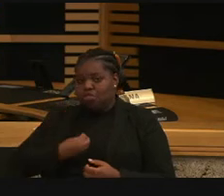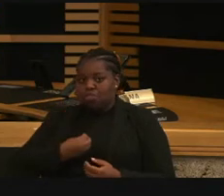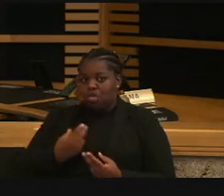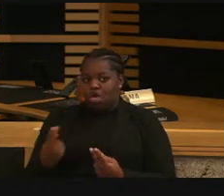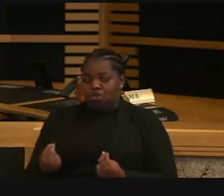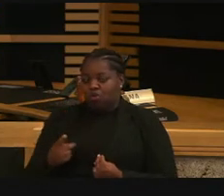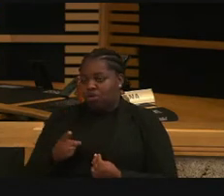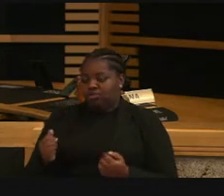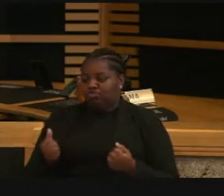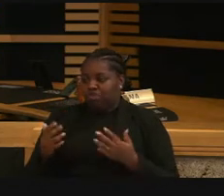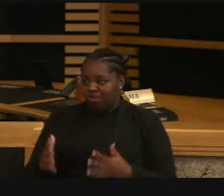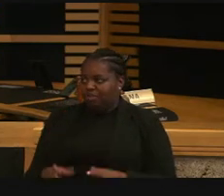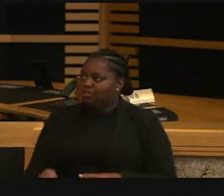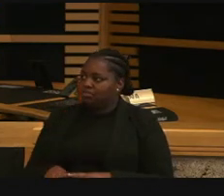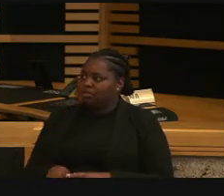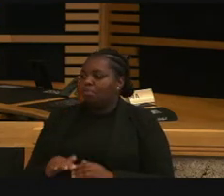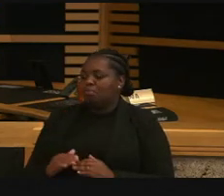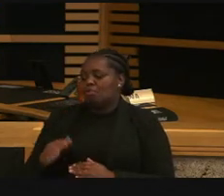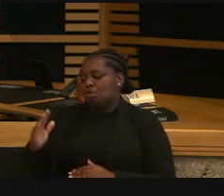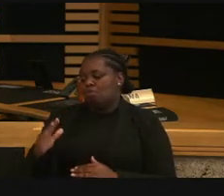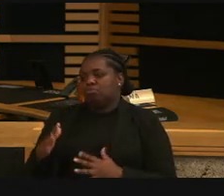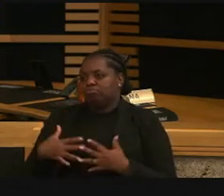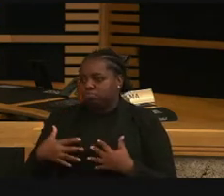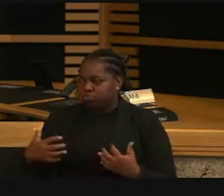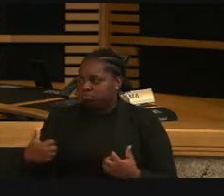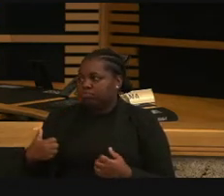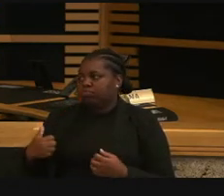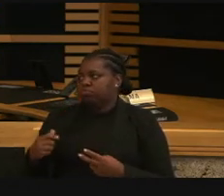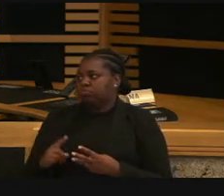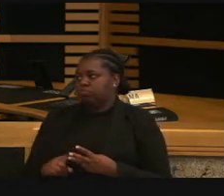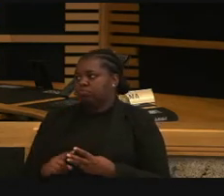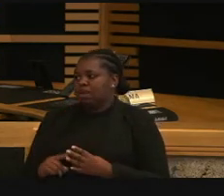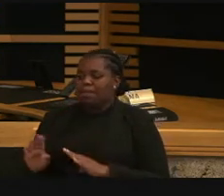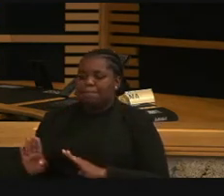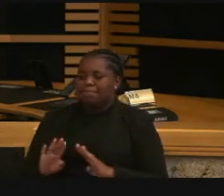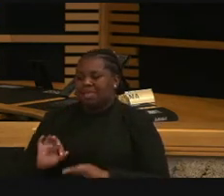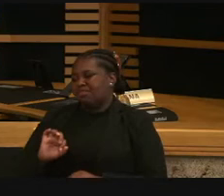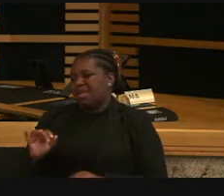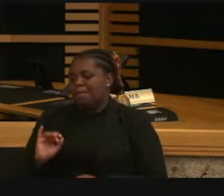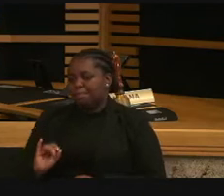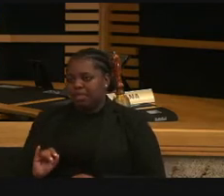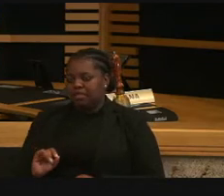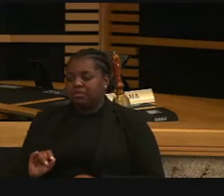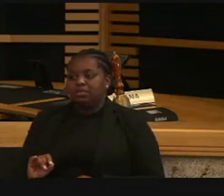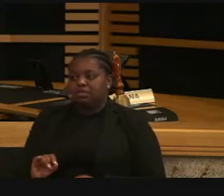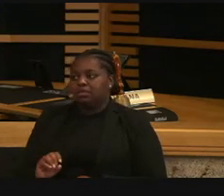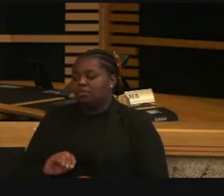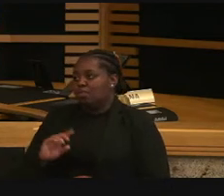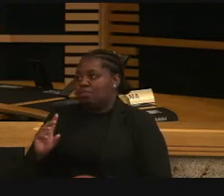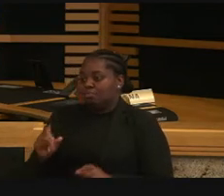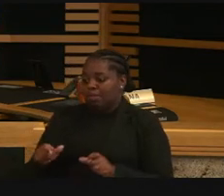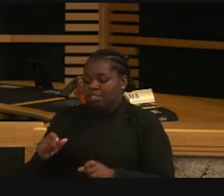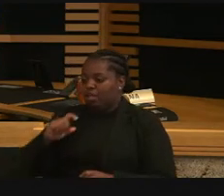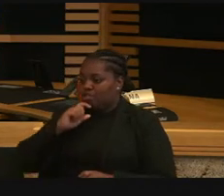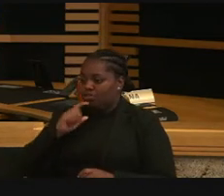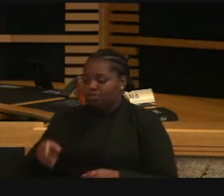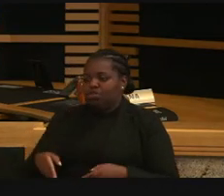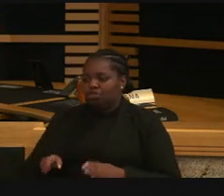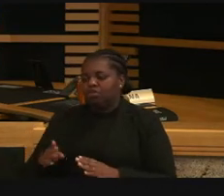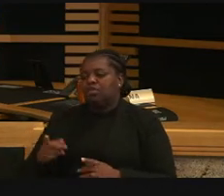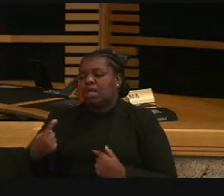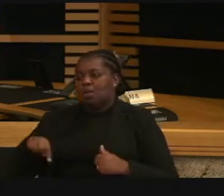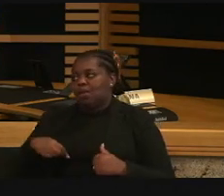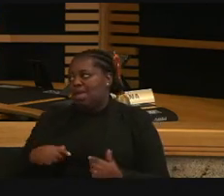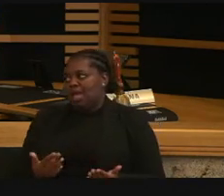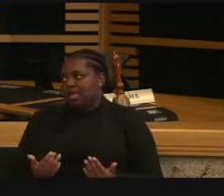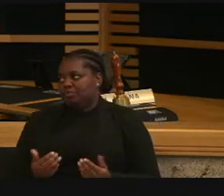drivers and more problems, frustration, and antisocial behavior of South African road users are expected, that